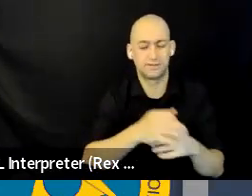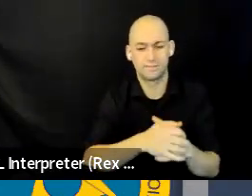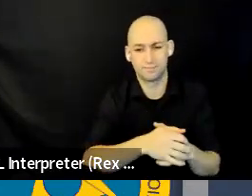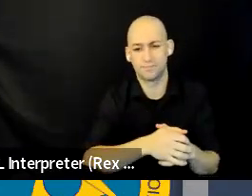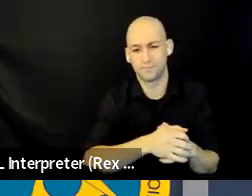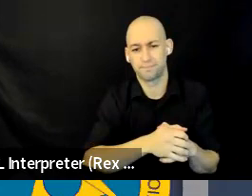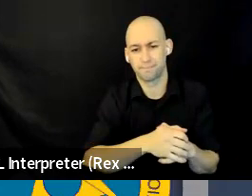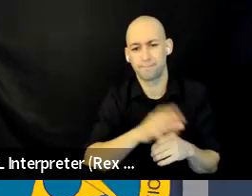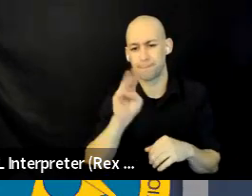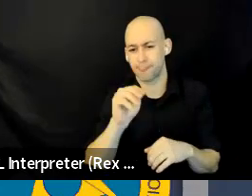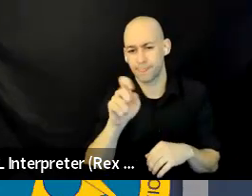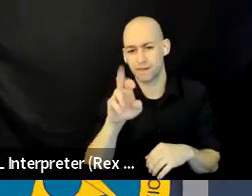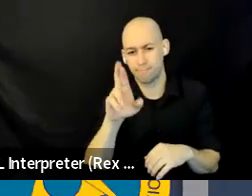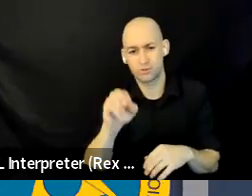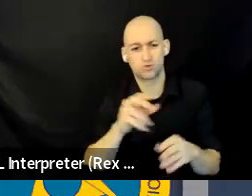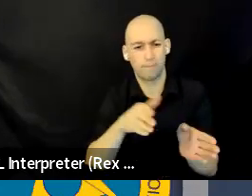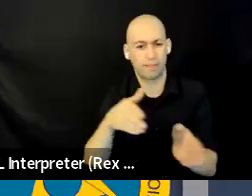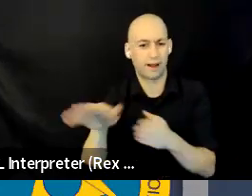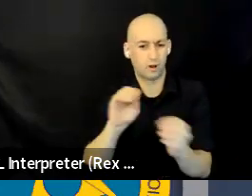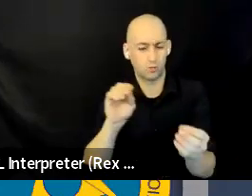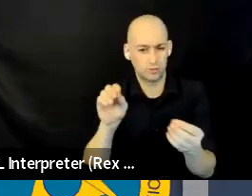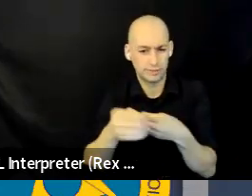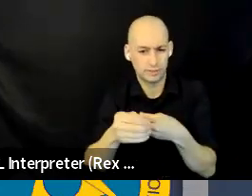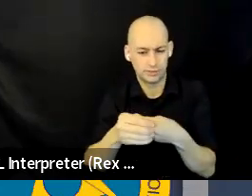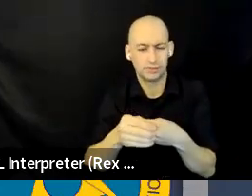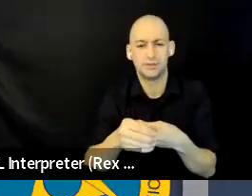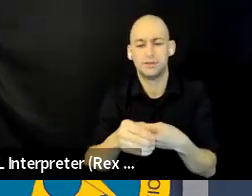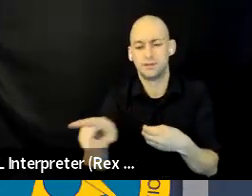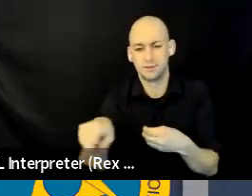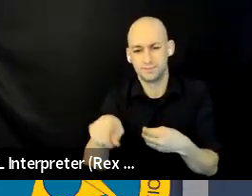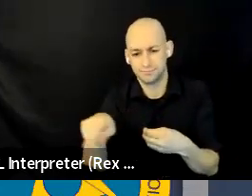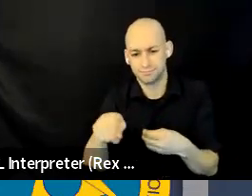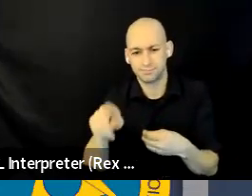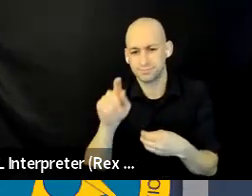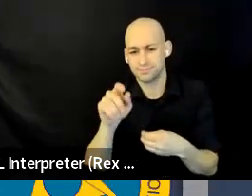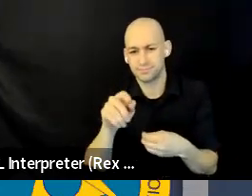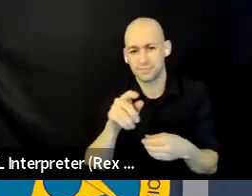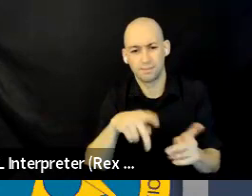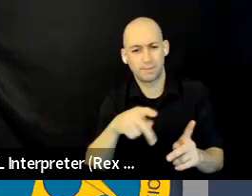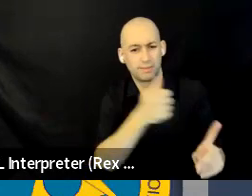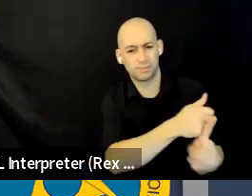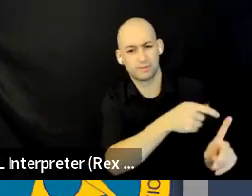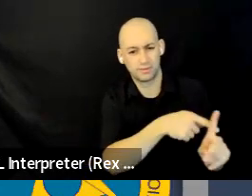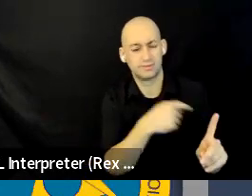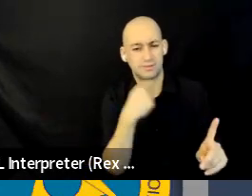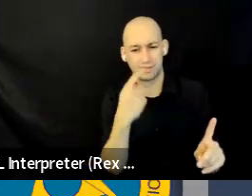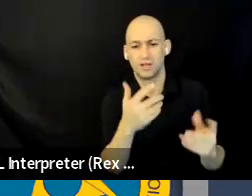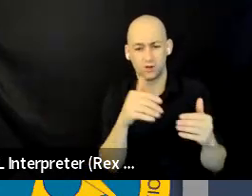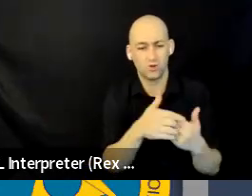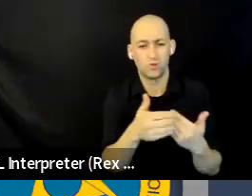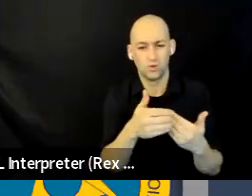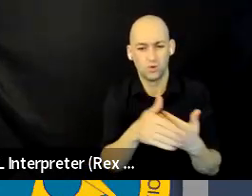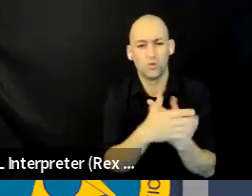the Metropolitan Planning Organization version of the guidelines, stakeholders requested that we ensure new language does not go